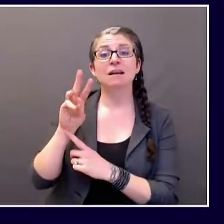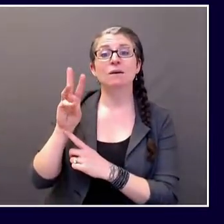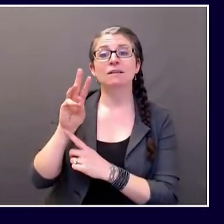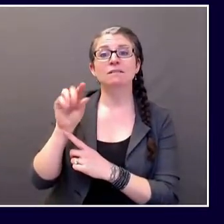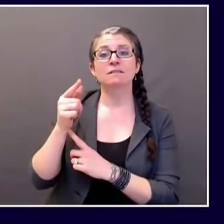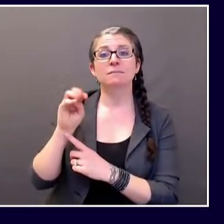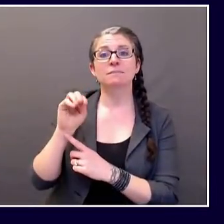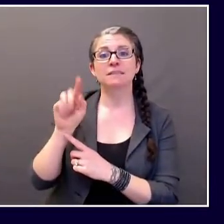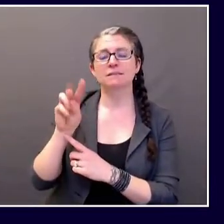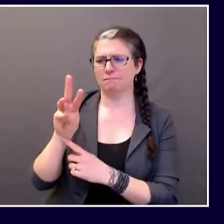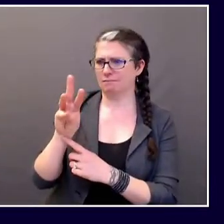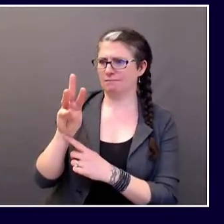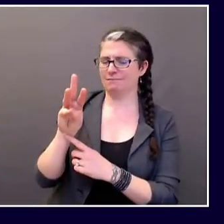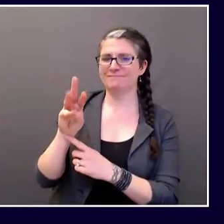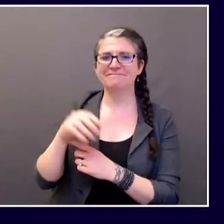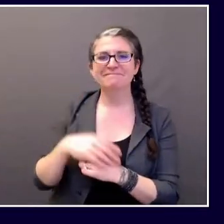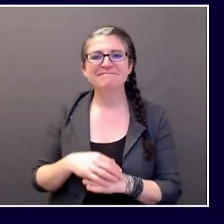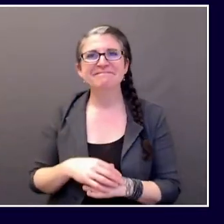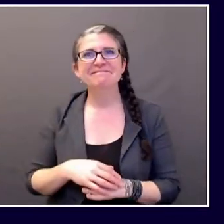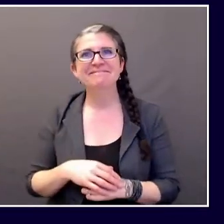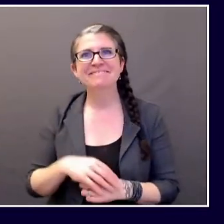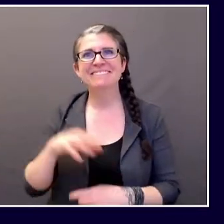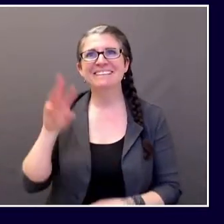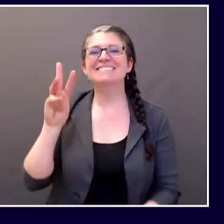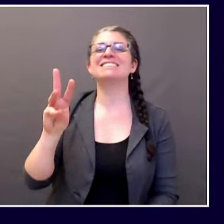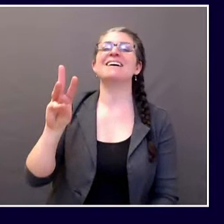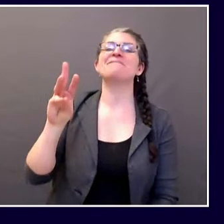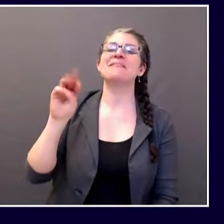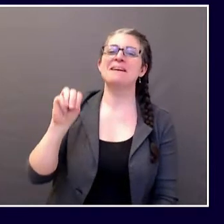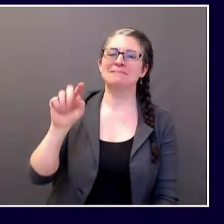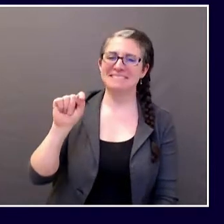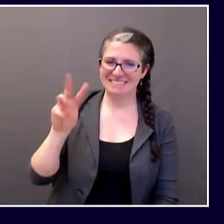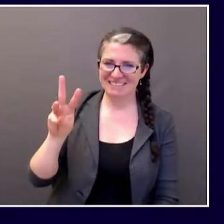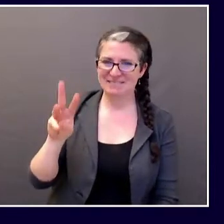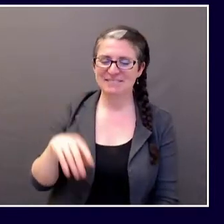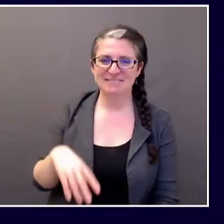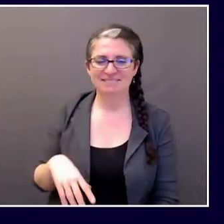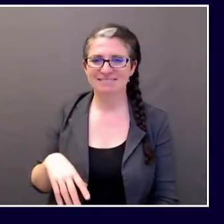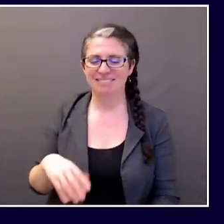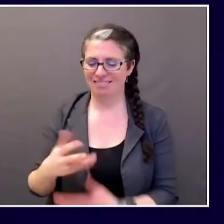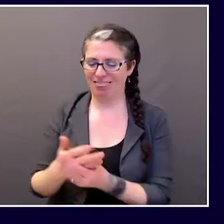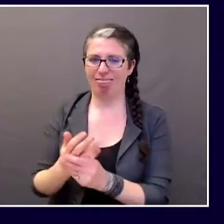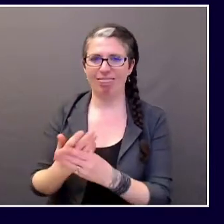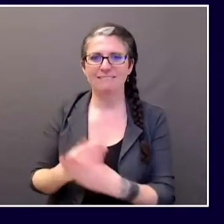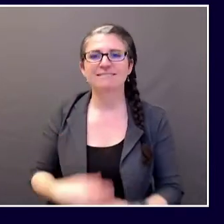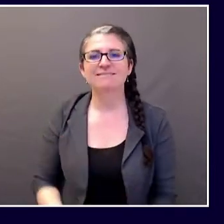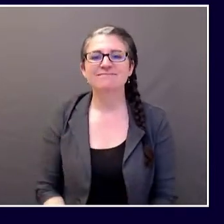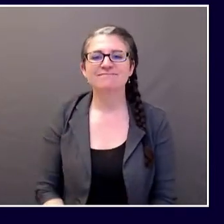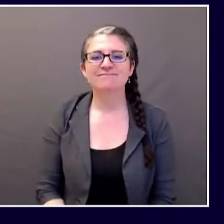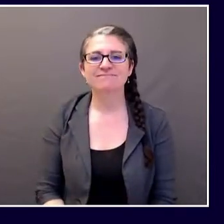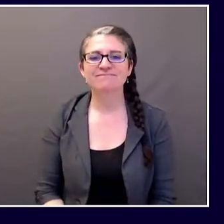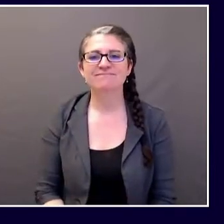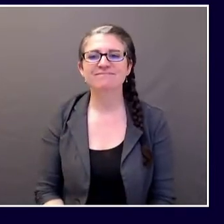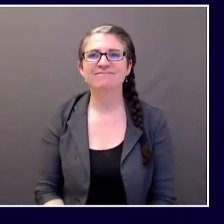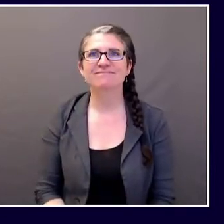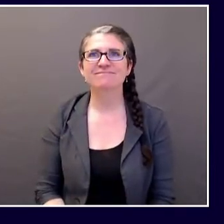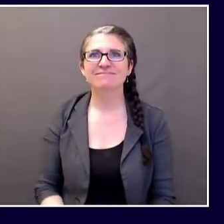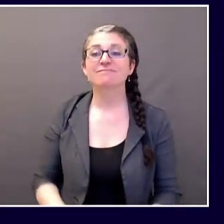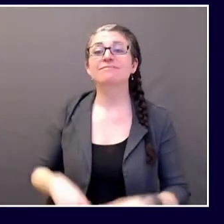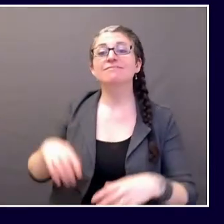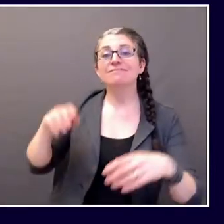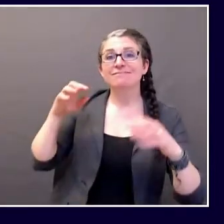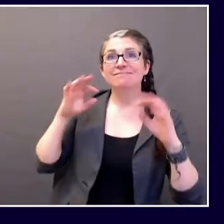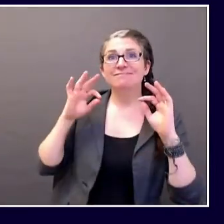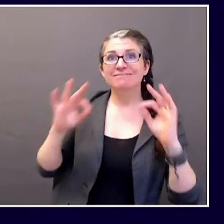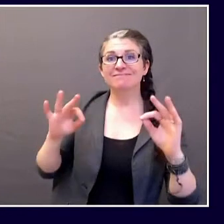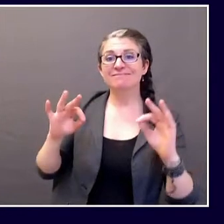Thank you for taking my question. So I imagine that the J&J vaccine opens up a lot of possibilities